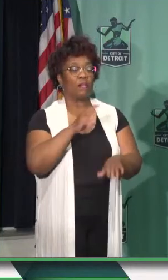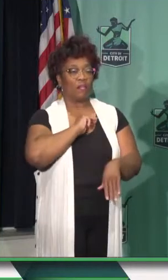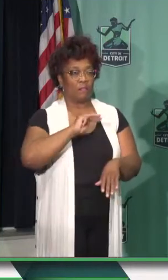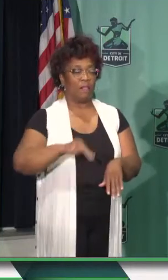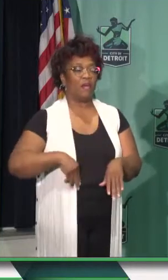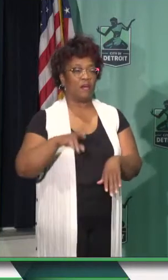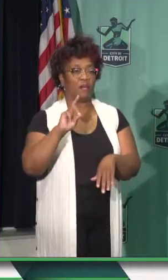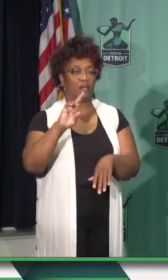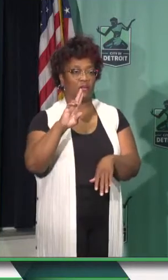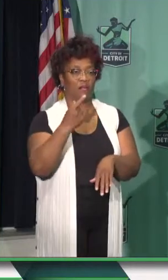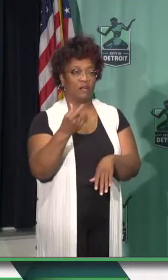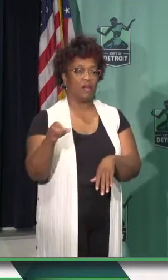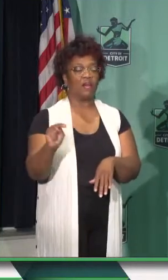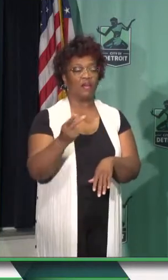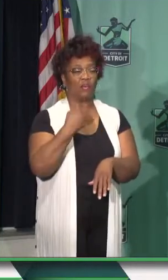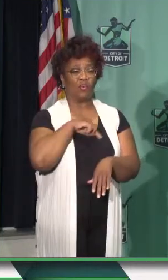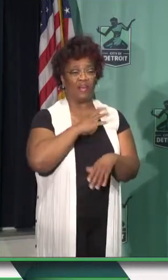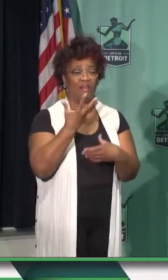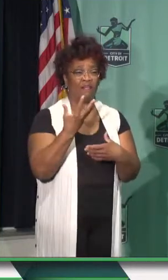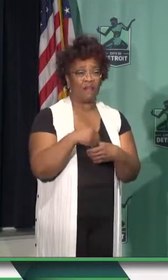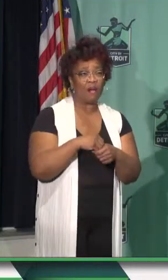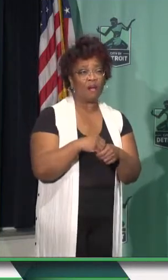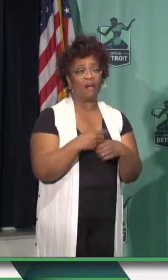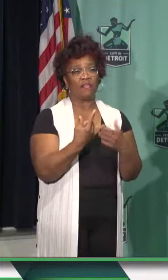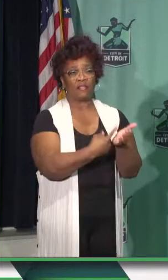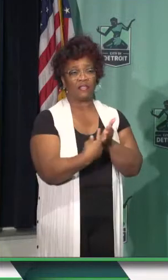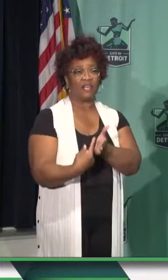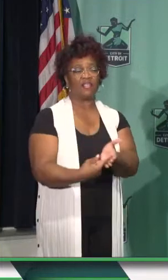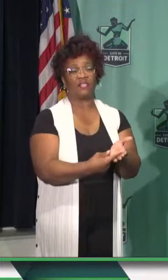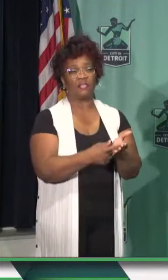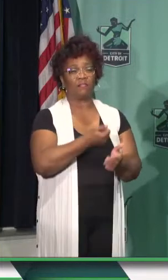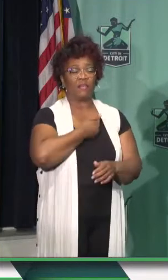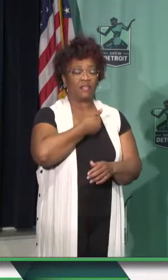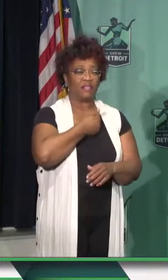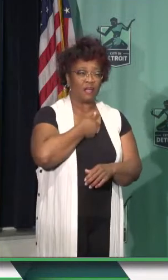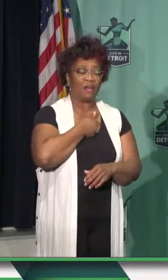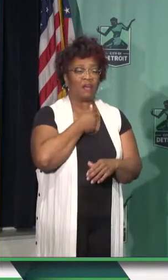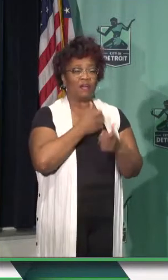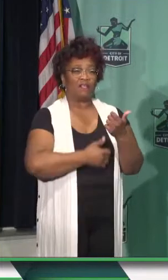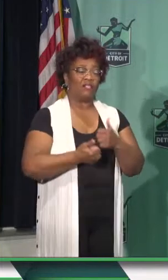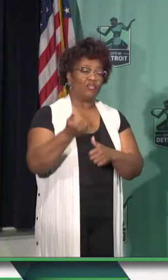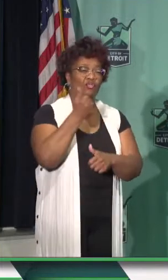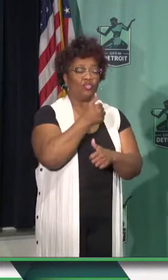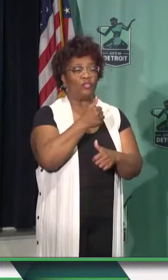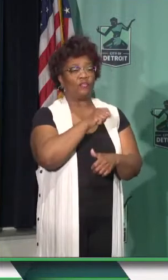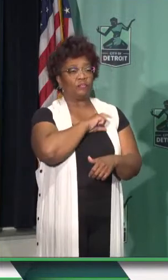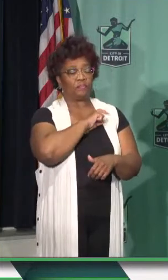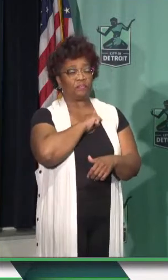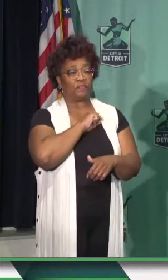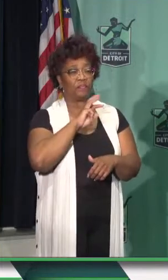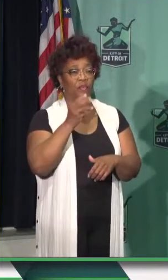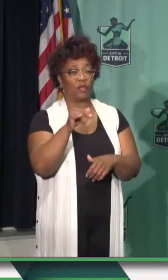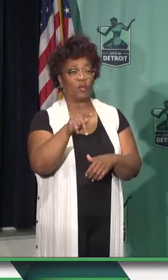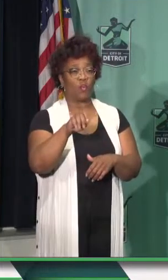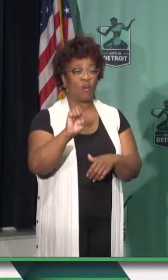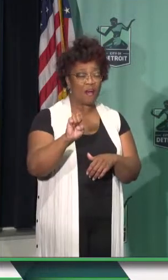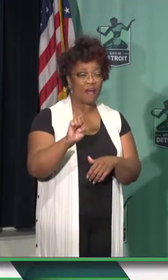Chief White, we're there and we're always looking at continuous improvement. And so what can we do